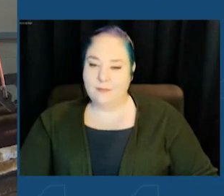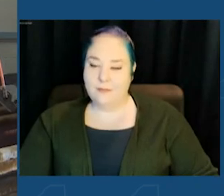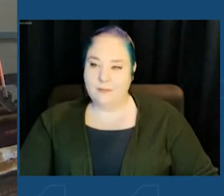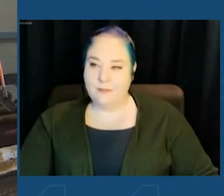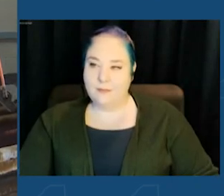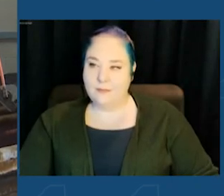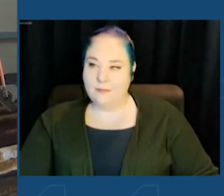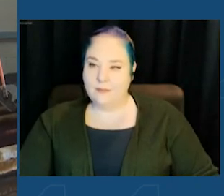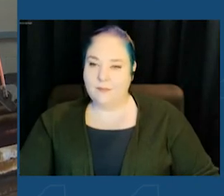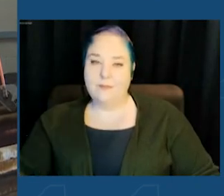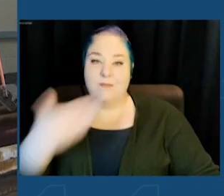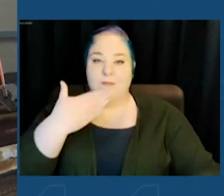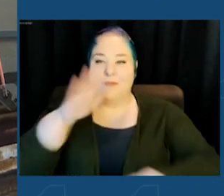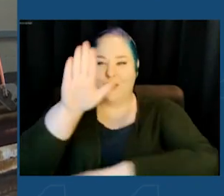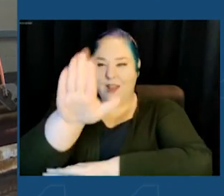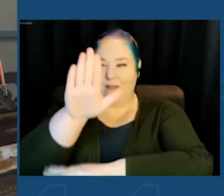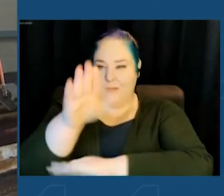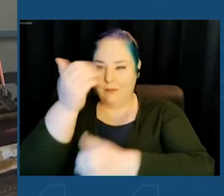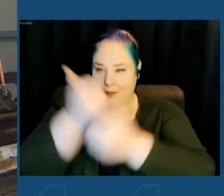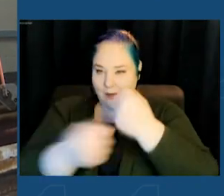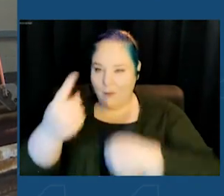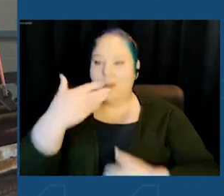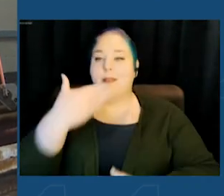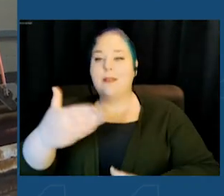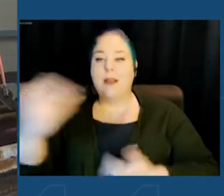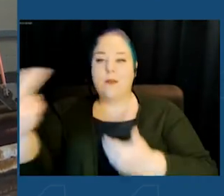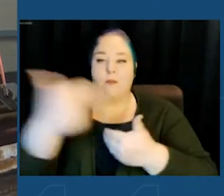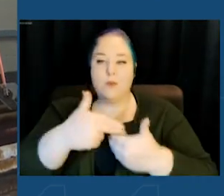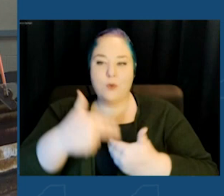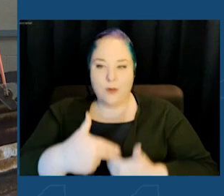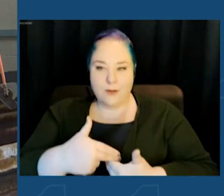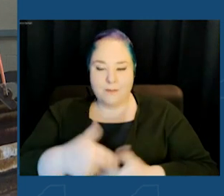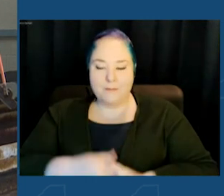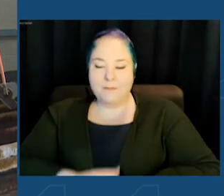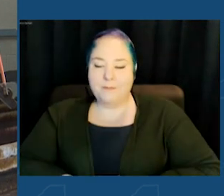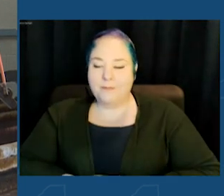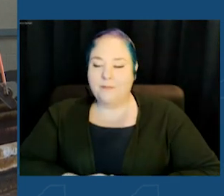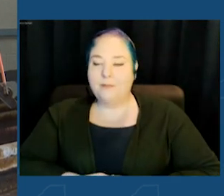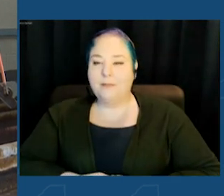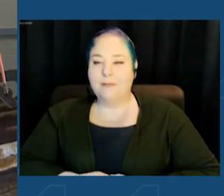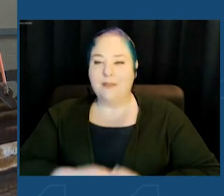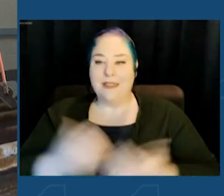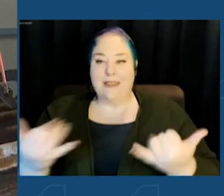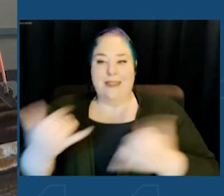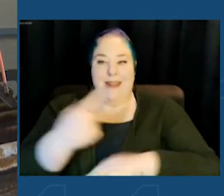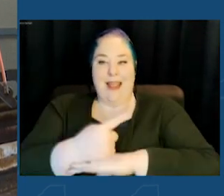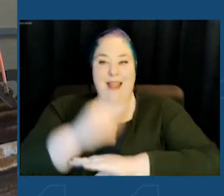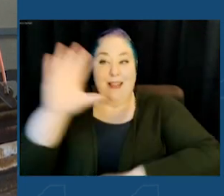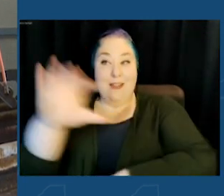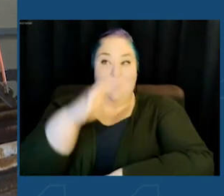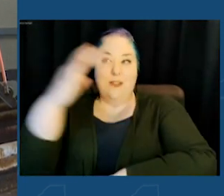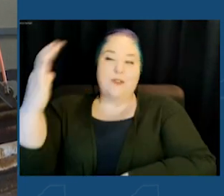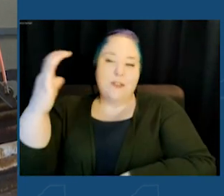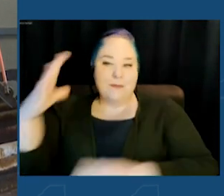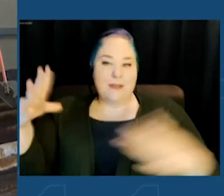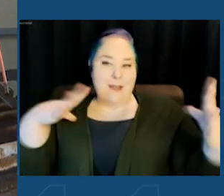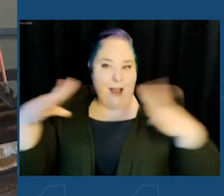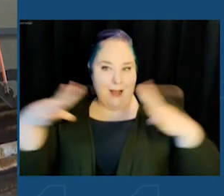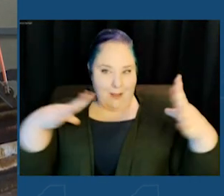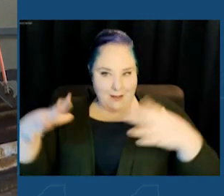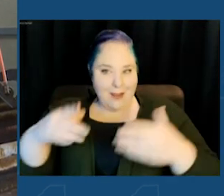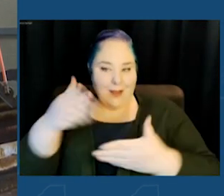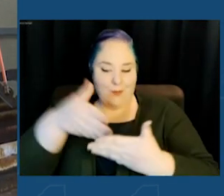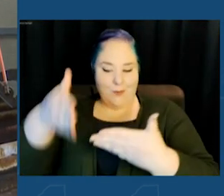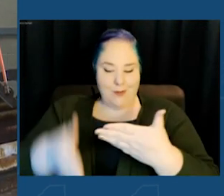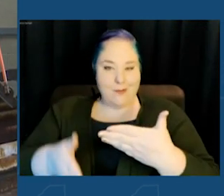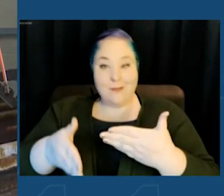good afternoon everyone and thank you for joining us on this Christmas holiday weekend unfortunately it won't be much